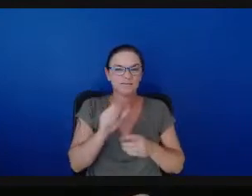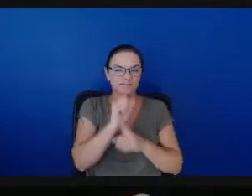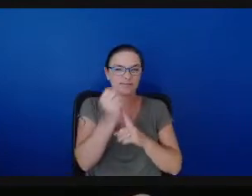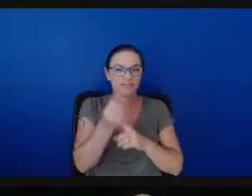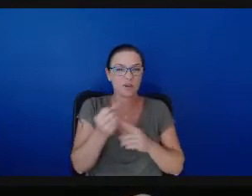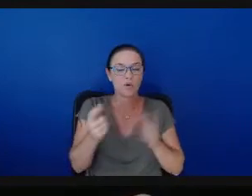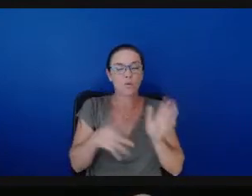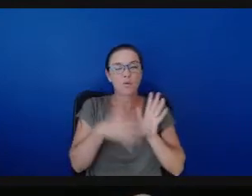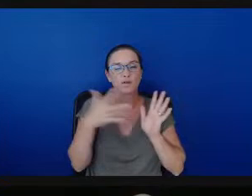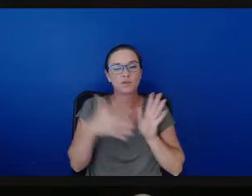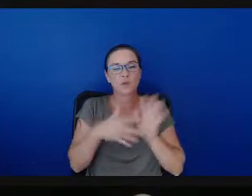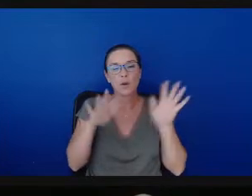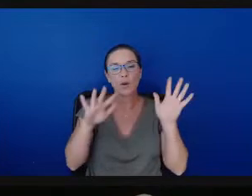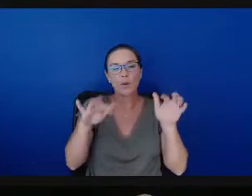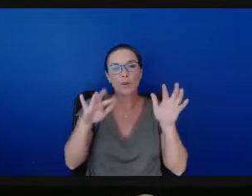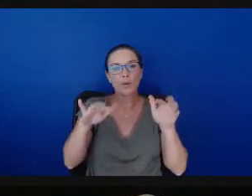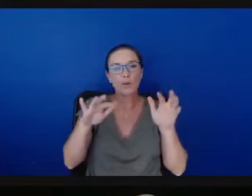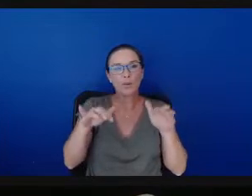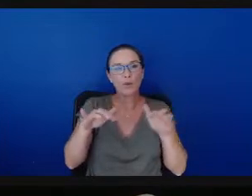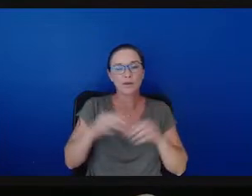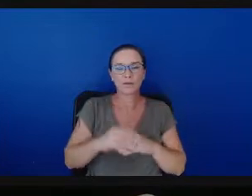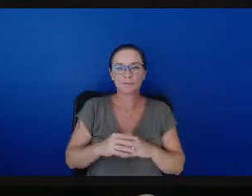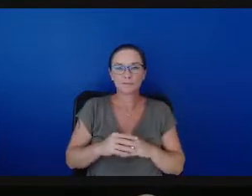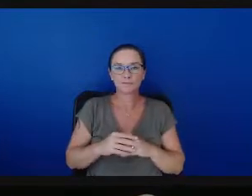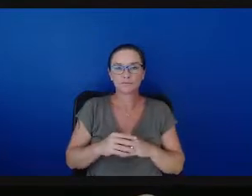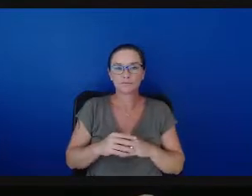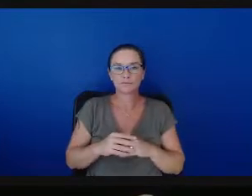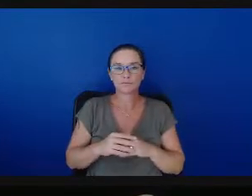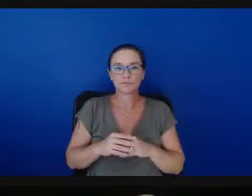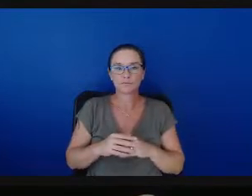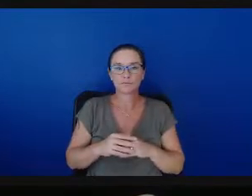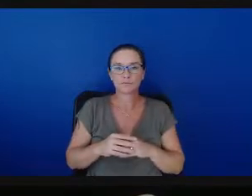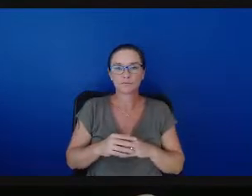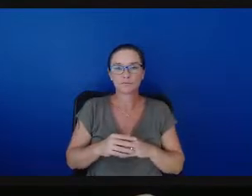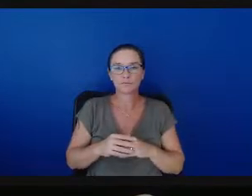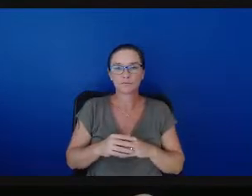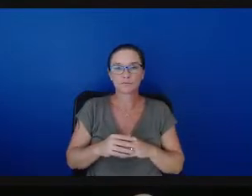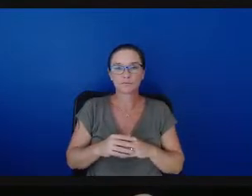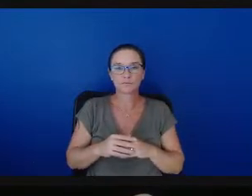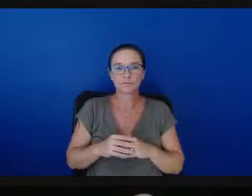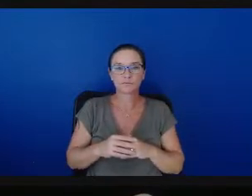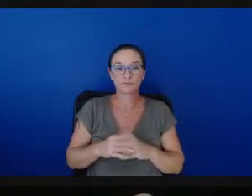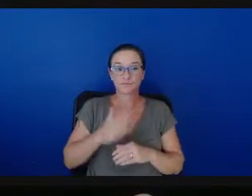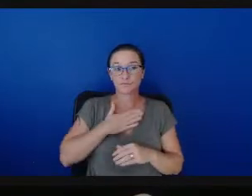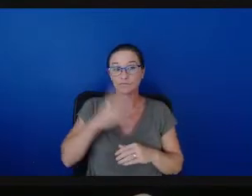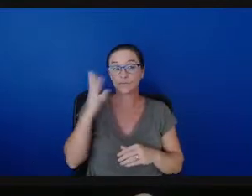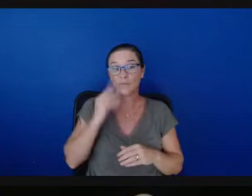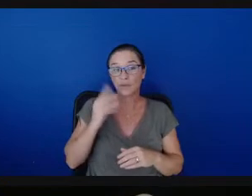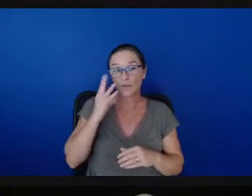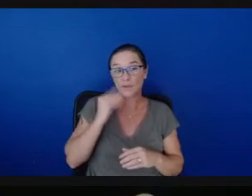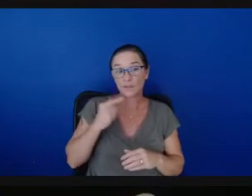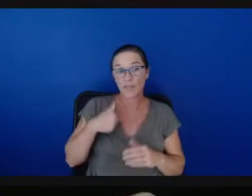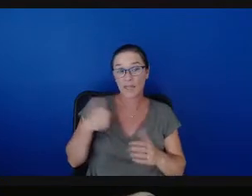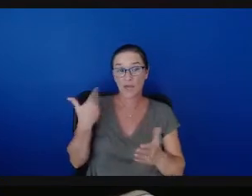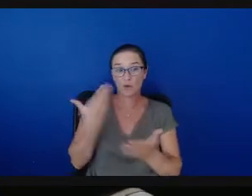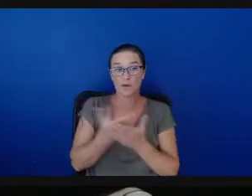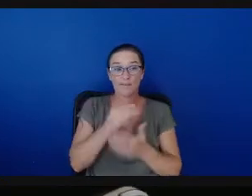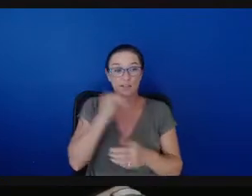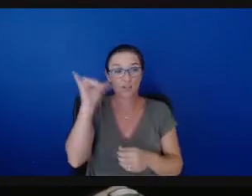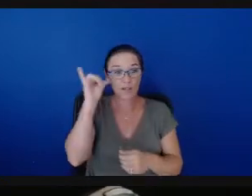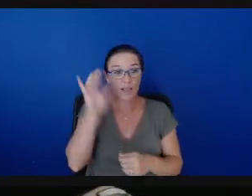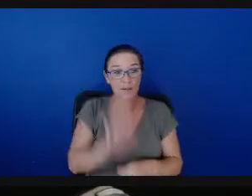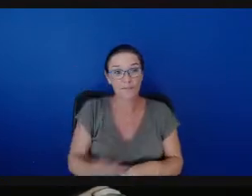but really, if you're over Wikahuna, hardly at all. So my experience was that I arrived yesterday at